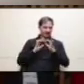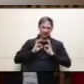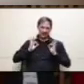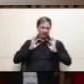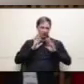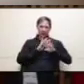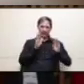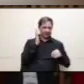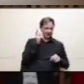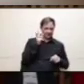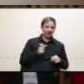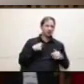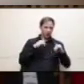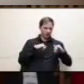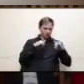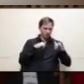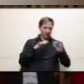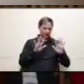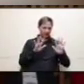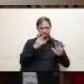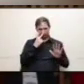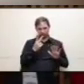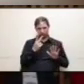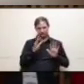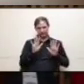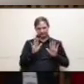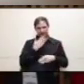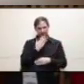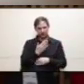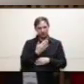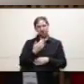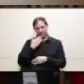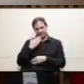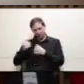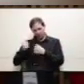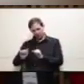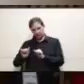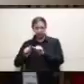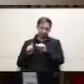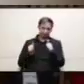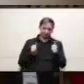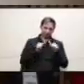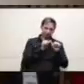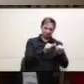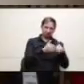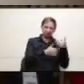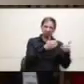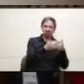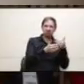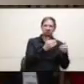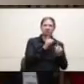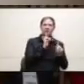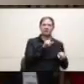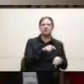speaker. Let's wait if there's any other question. That's fine. Thank you, Chair. Still with the others?